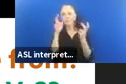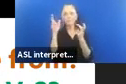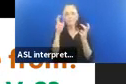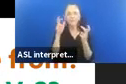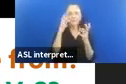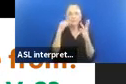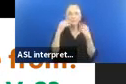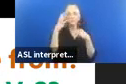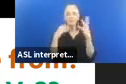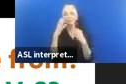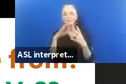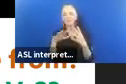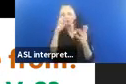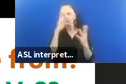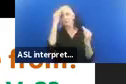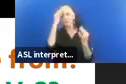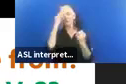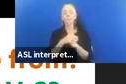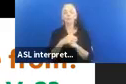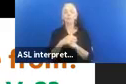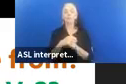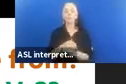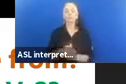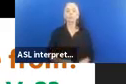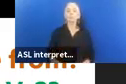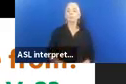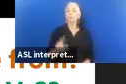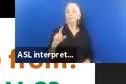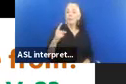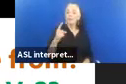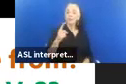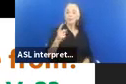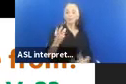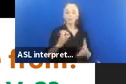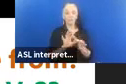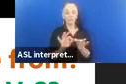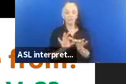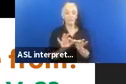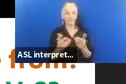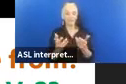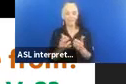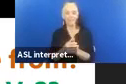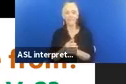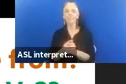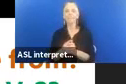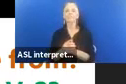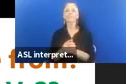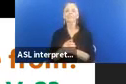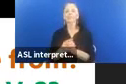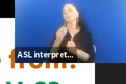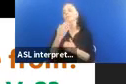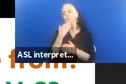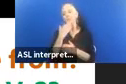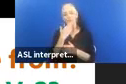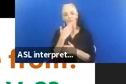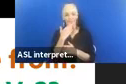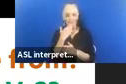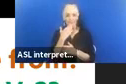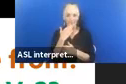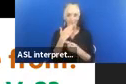experiencing. So the first thing we want to say is, and thank you for doing